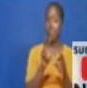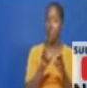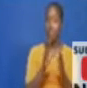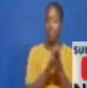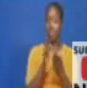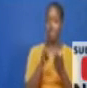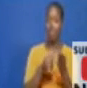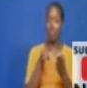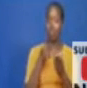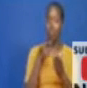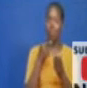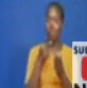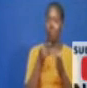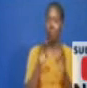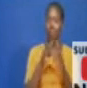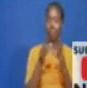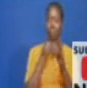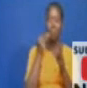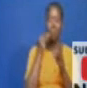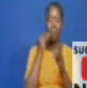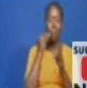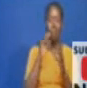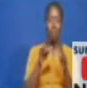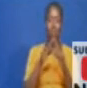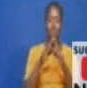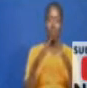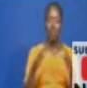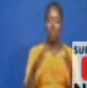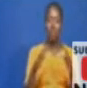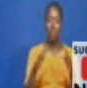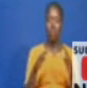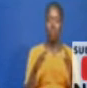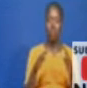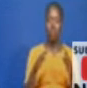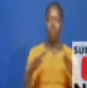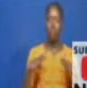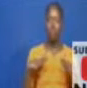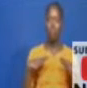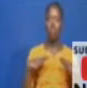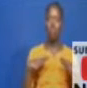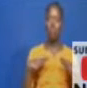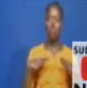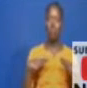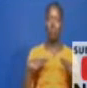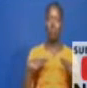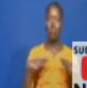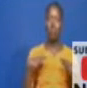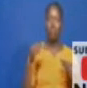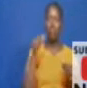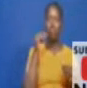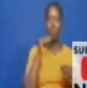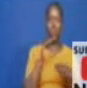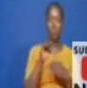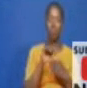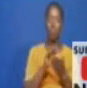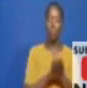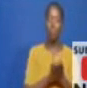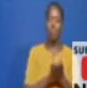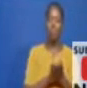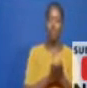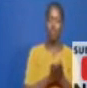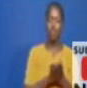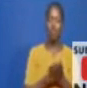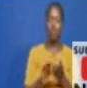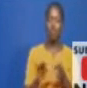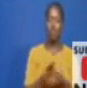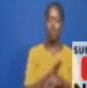quoted, family home, farm with house, holiday home, basically those are homes. Total, whether